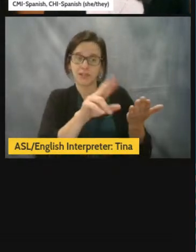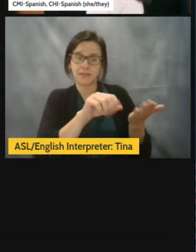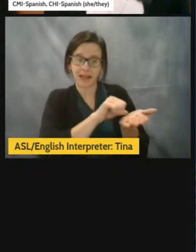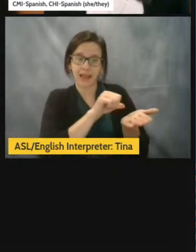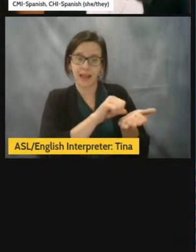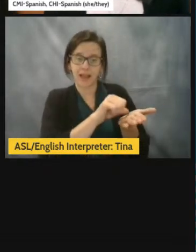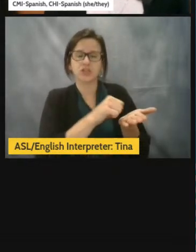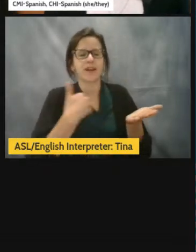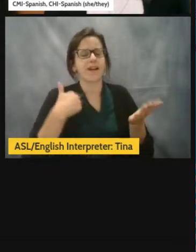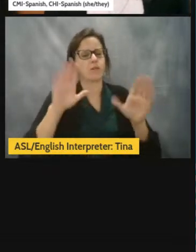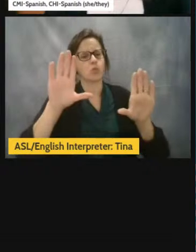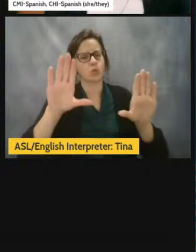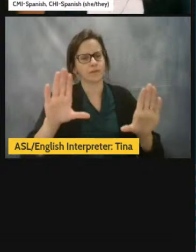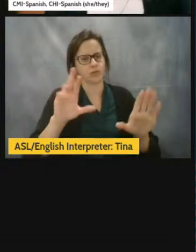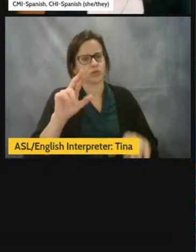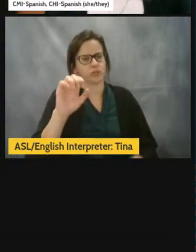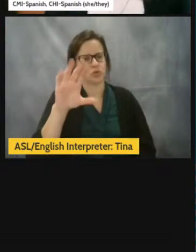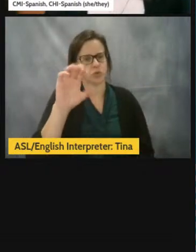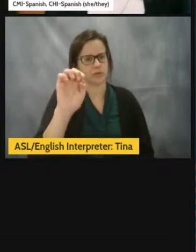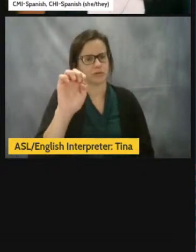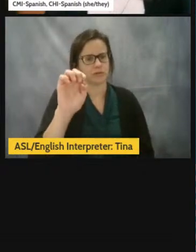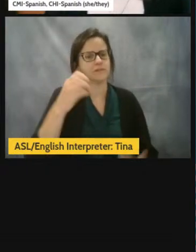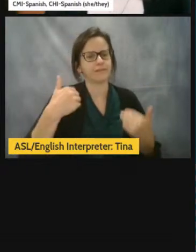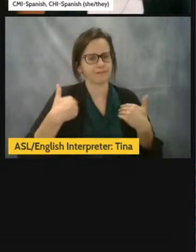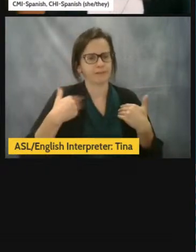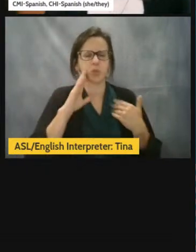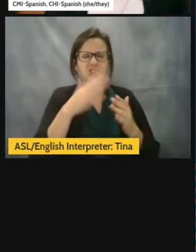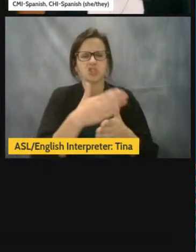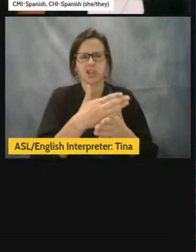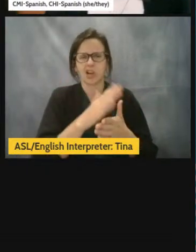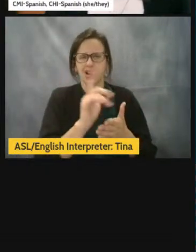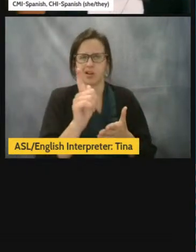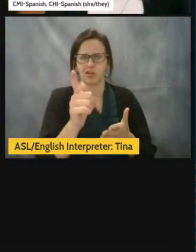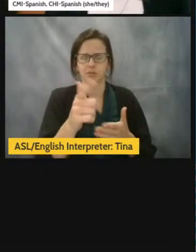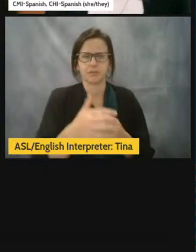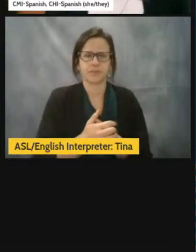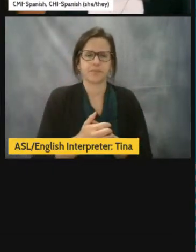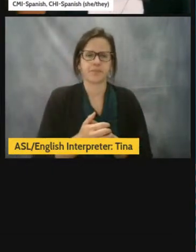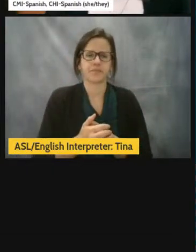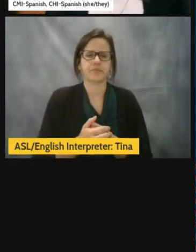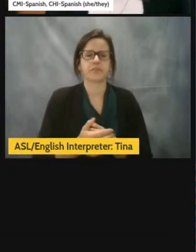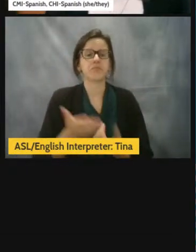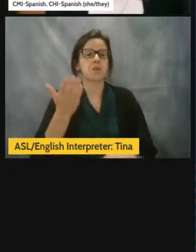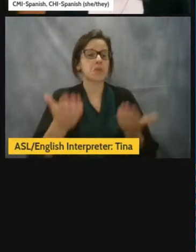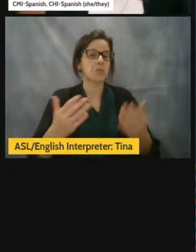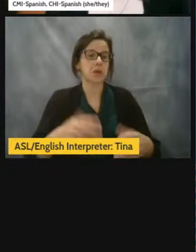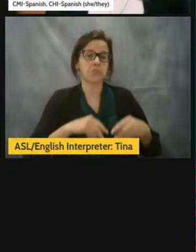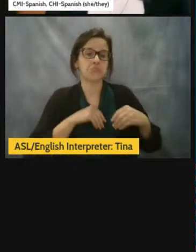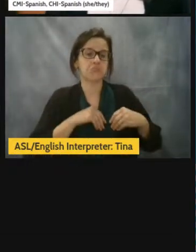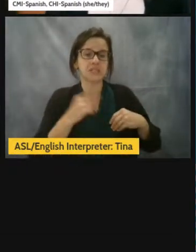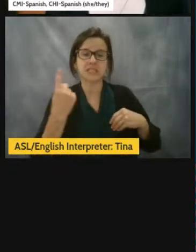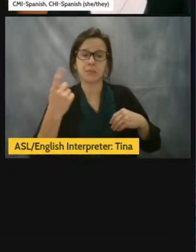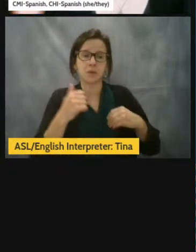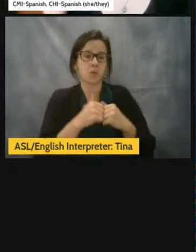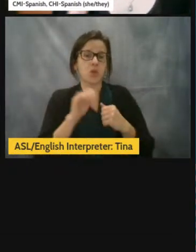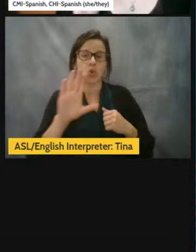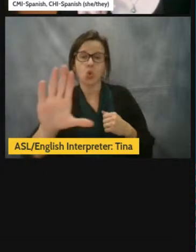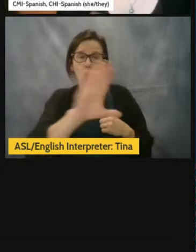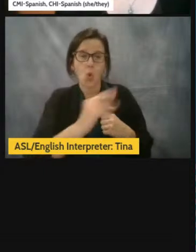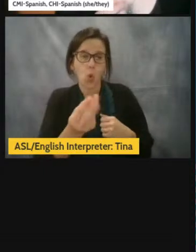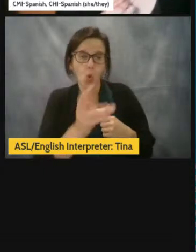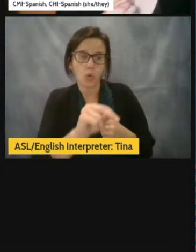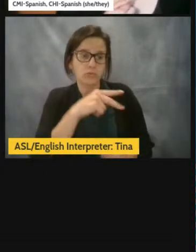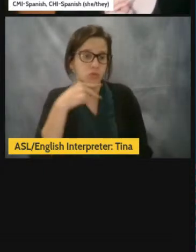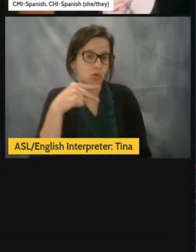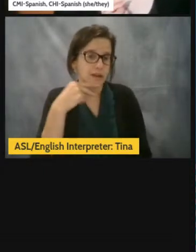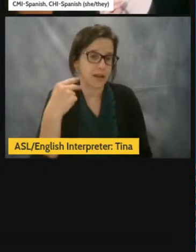Or you can wear something displaying your pronouns. You can even include your pronouns in your pre-session, or as I've been